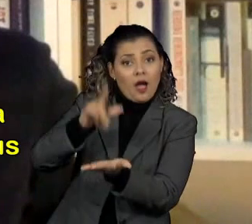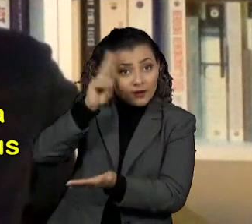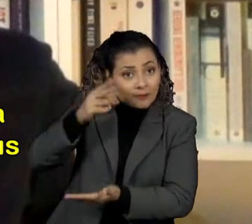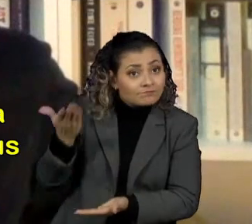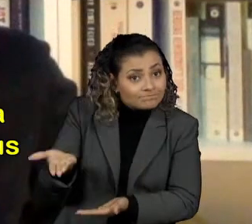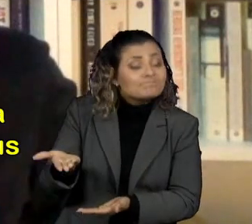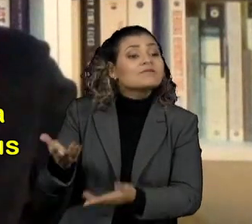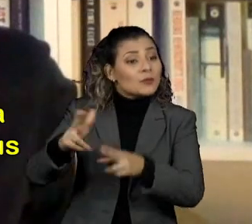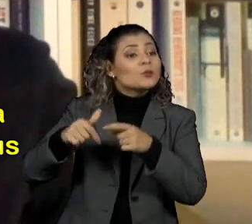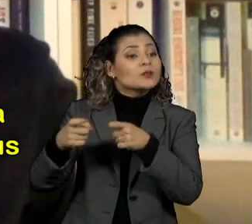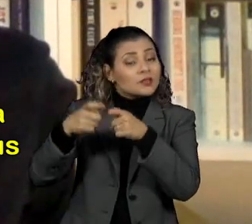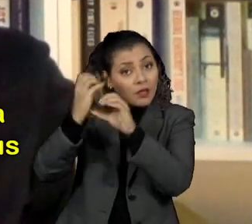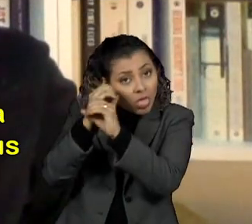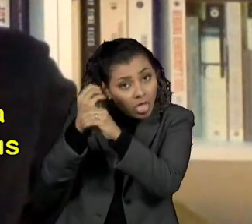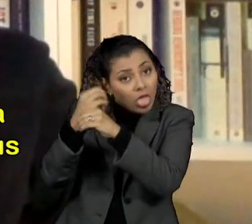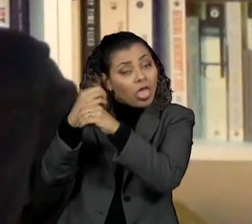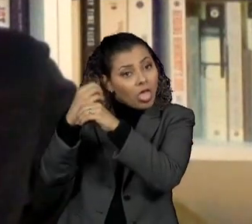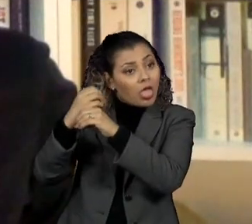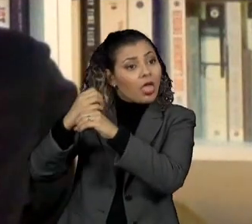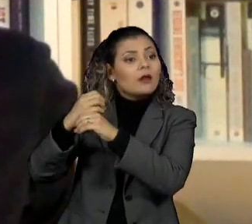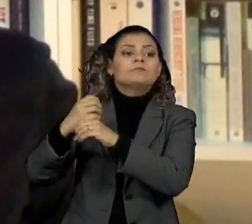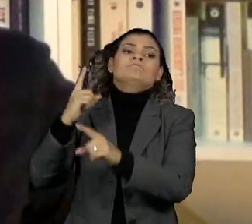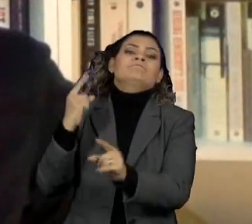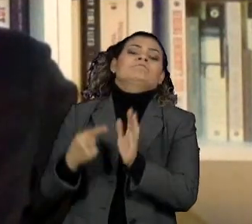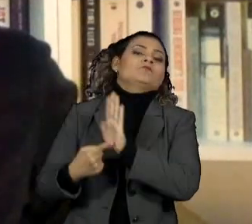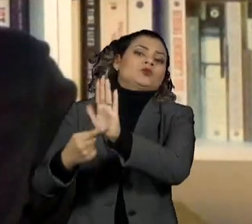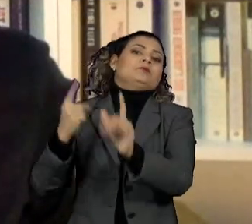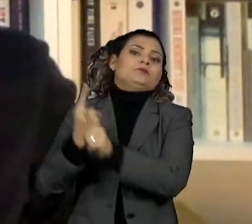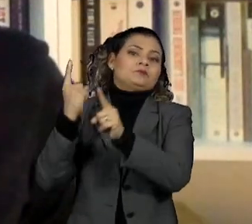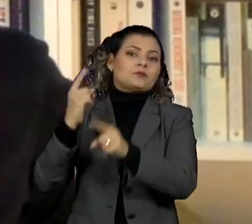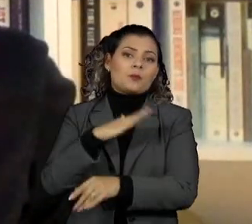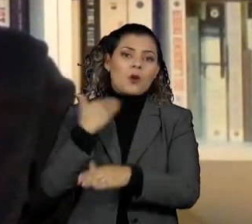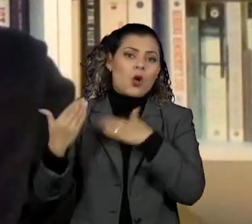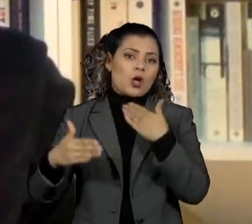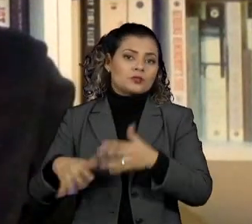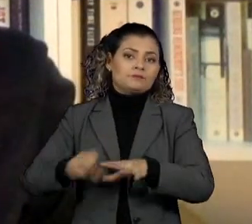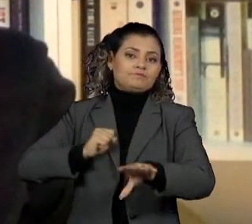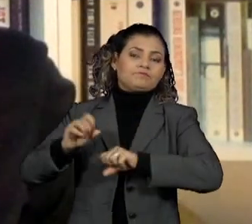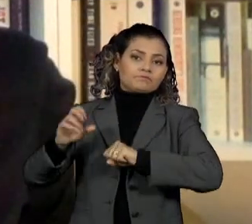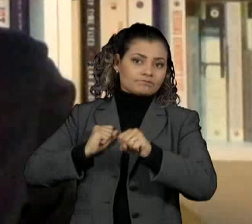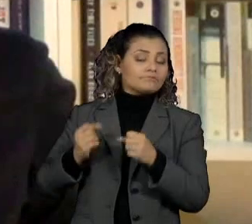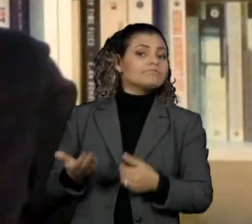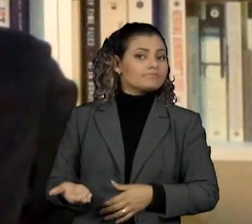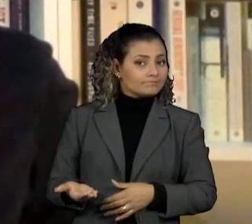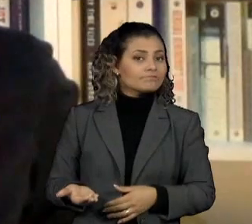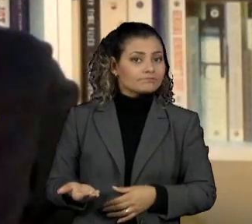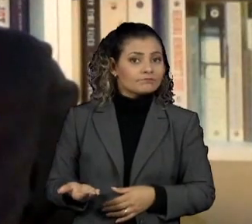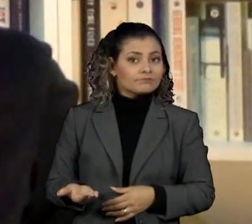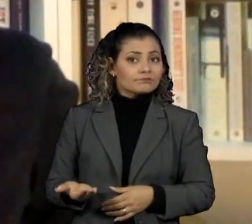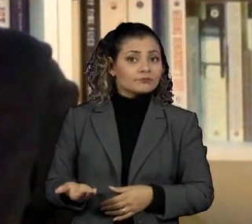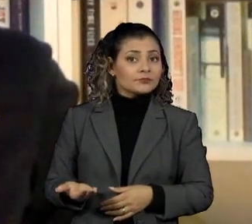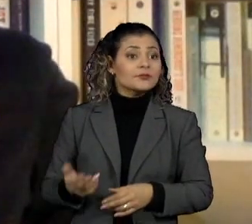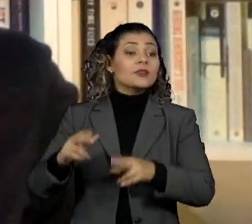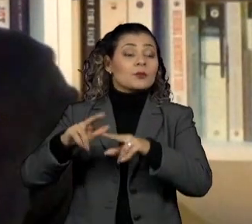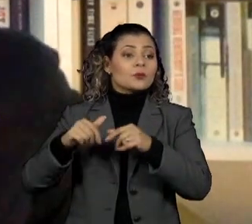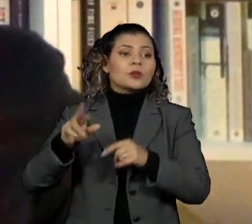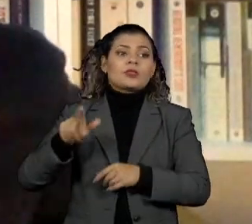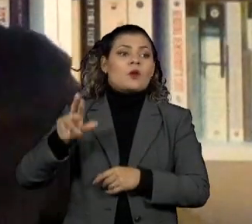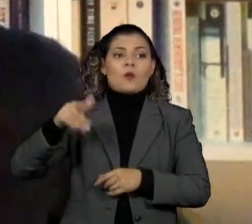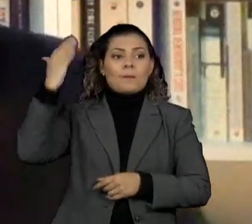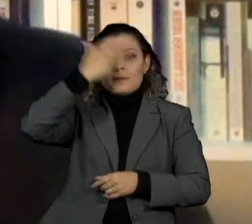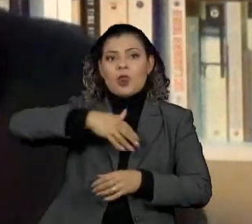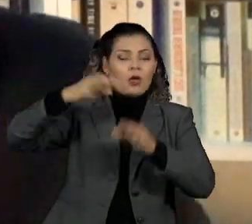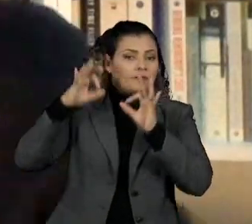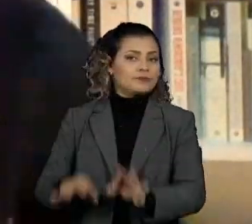described the cases of coronavirus ultimately died of coronavirus infection. So, this is not direct proof. We